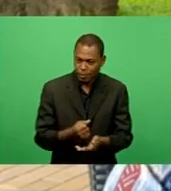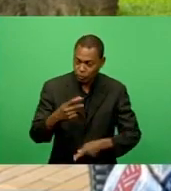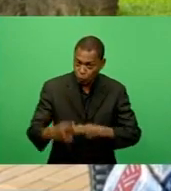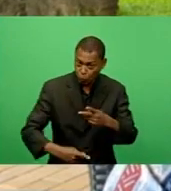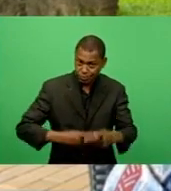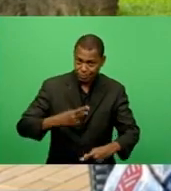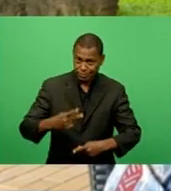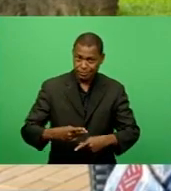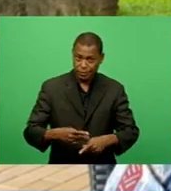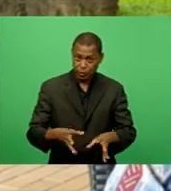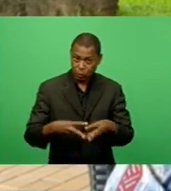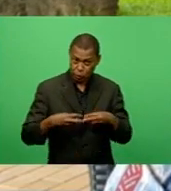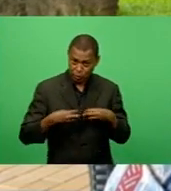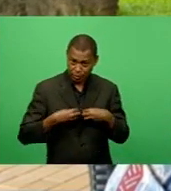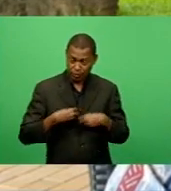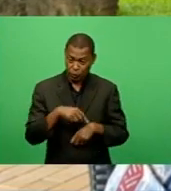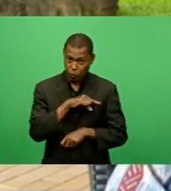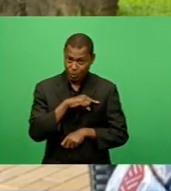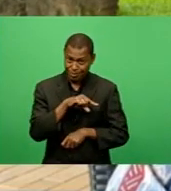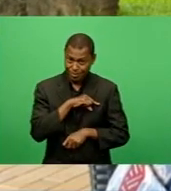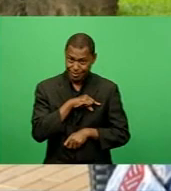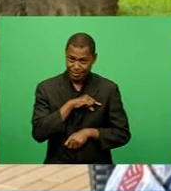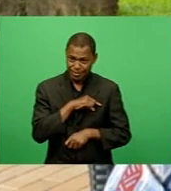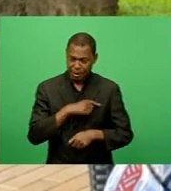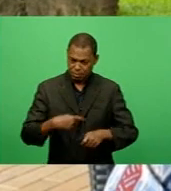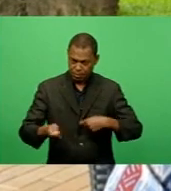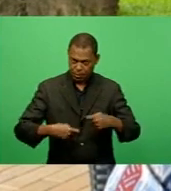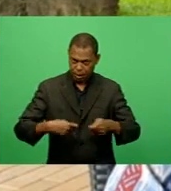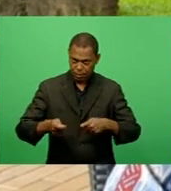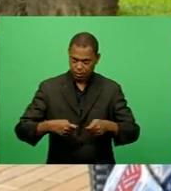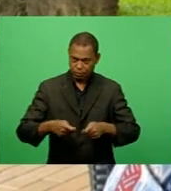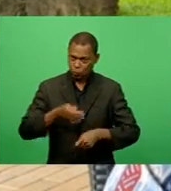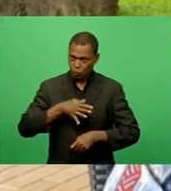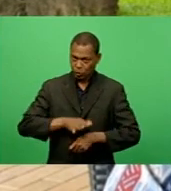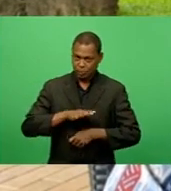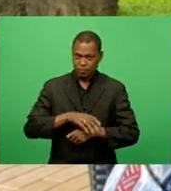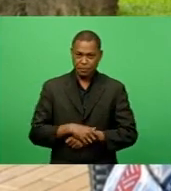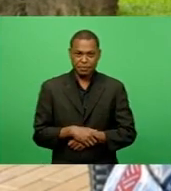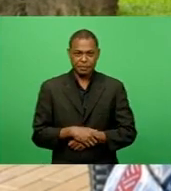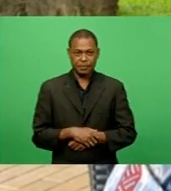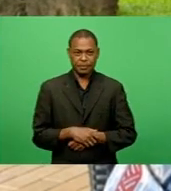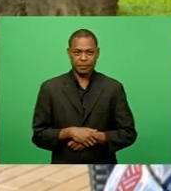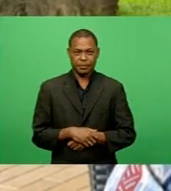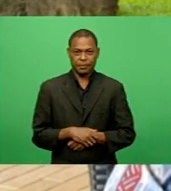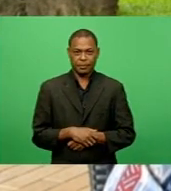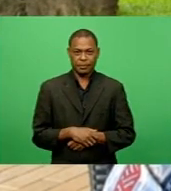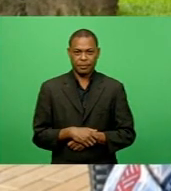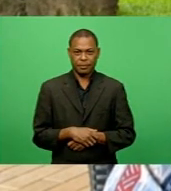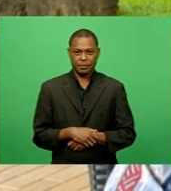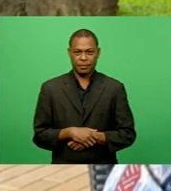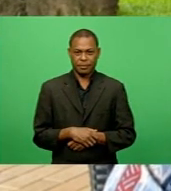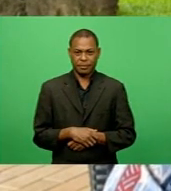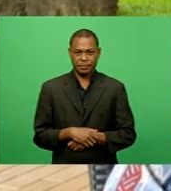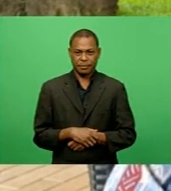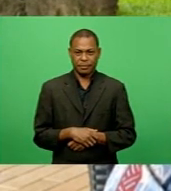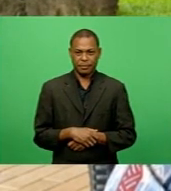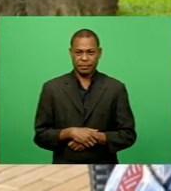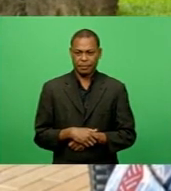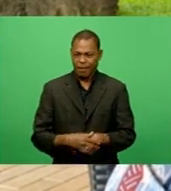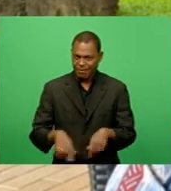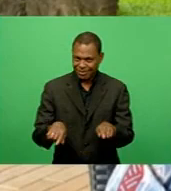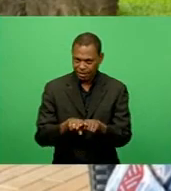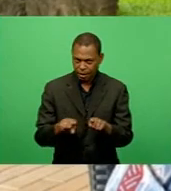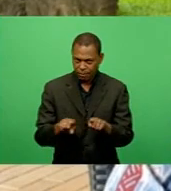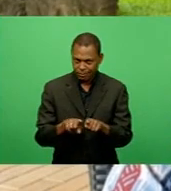is the type of quality that the market requires. This is the type of the volume